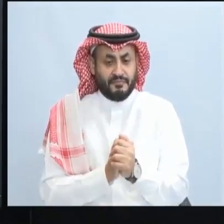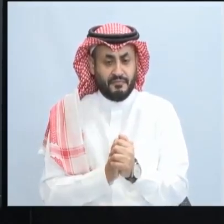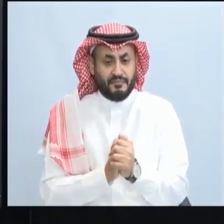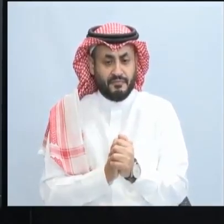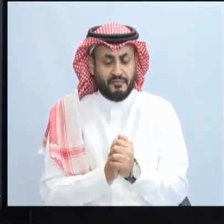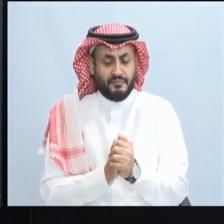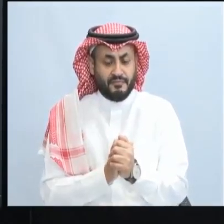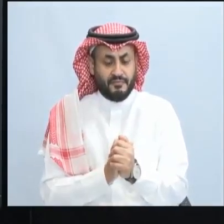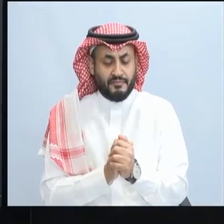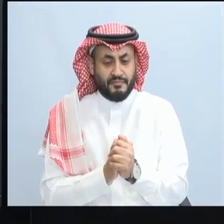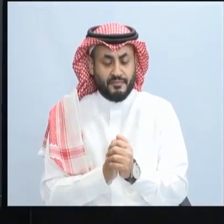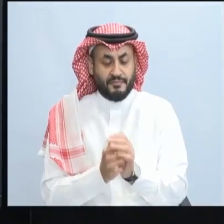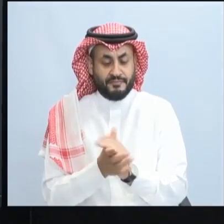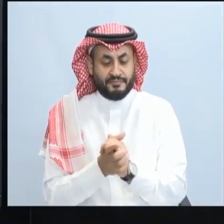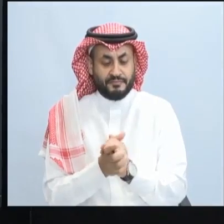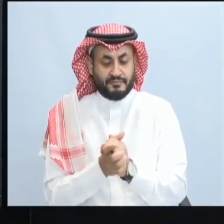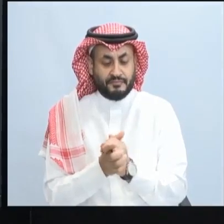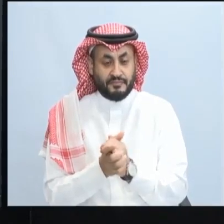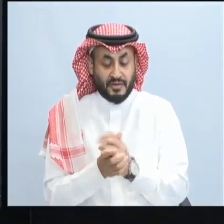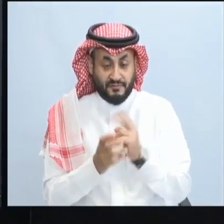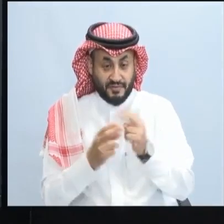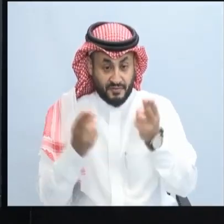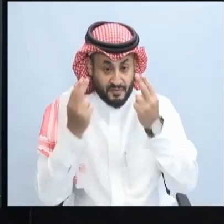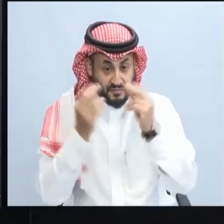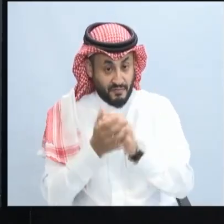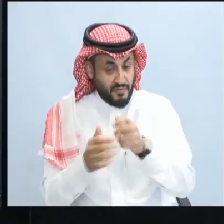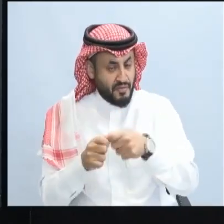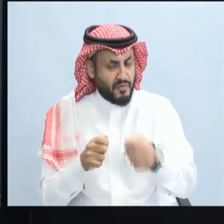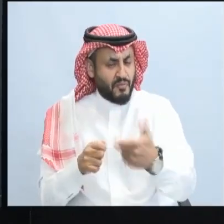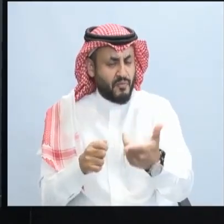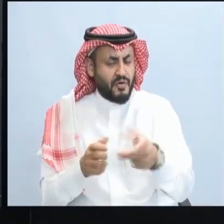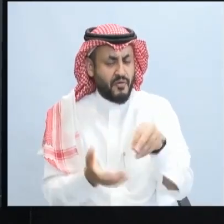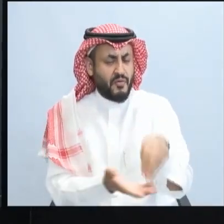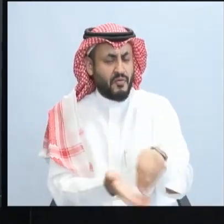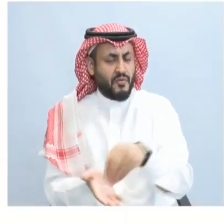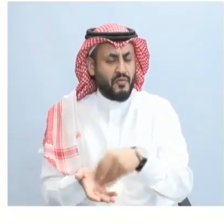may or he must actually pay attention in what he is spending his money on.